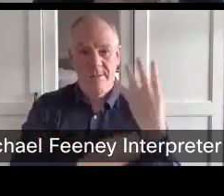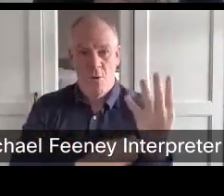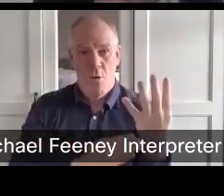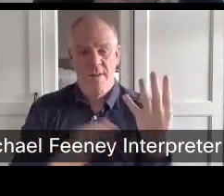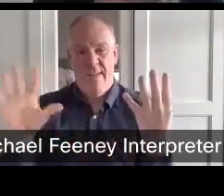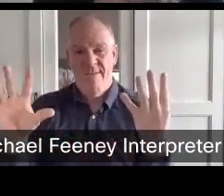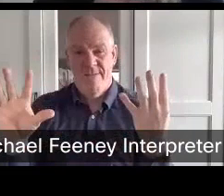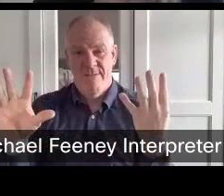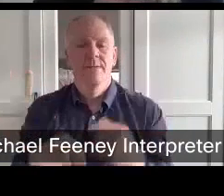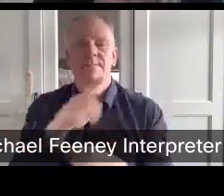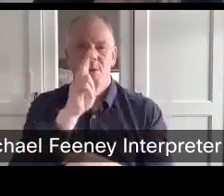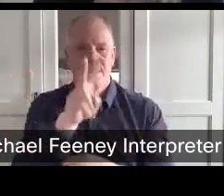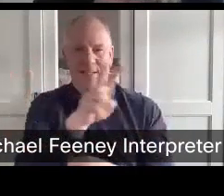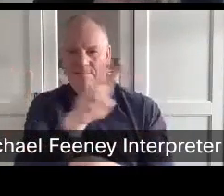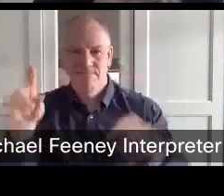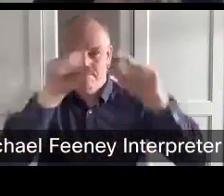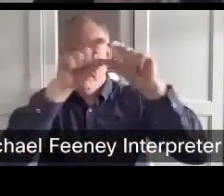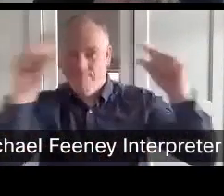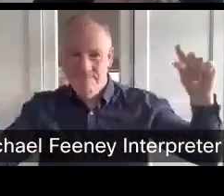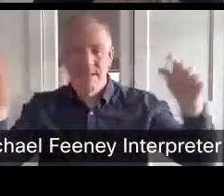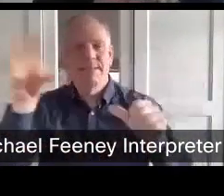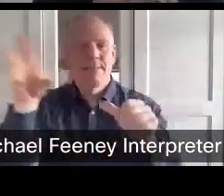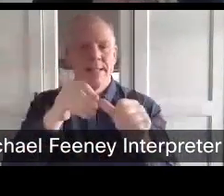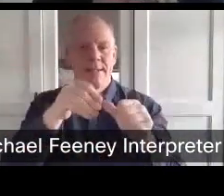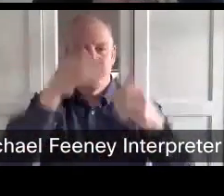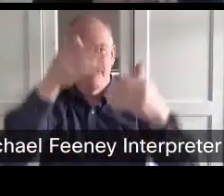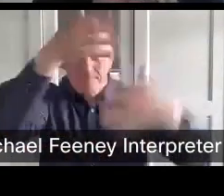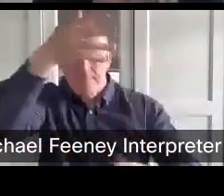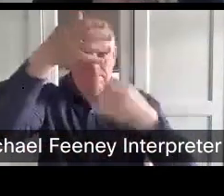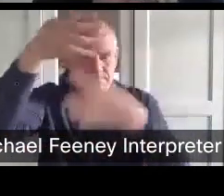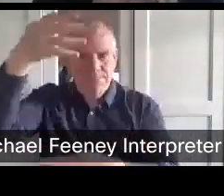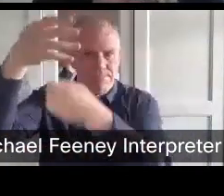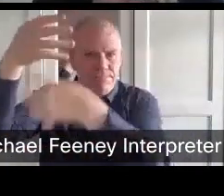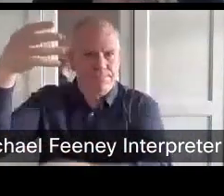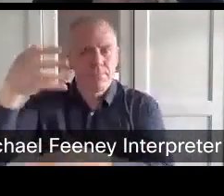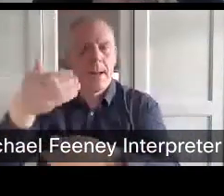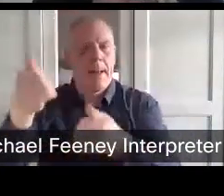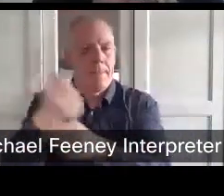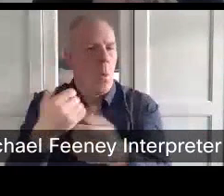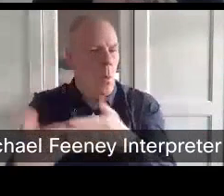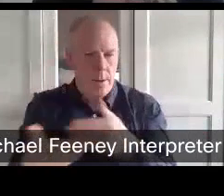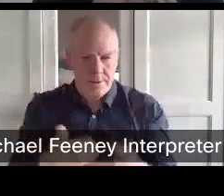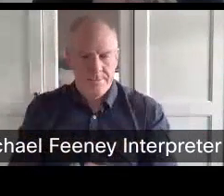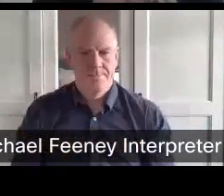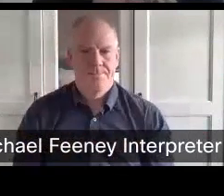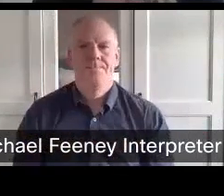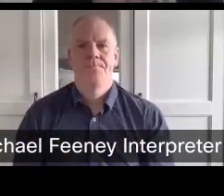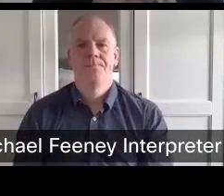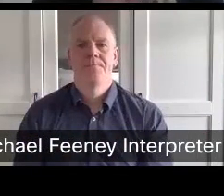you'll see each part what they cover and what they're specific about. The next slide, please.